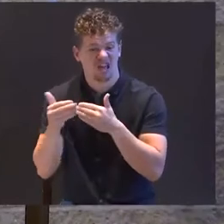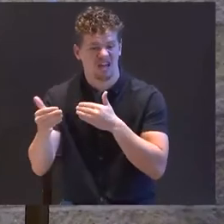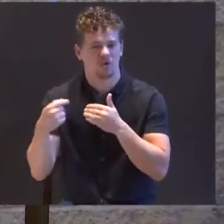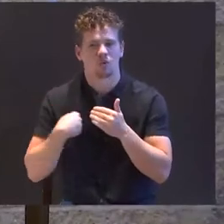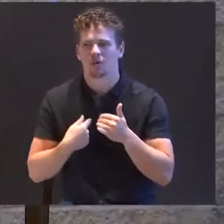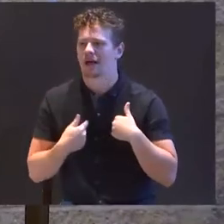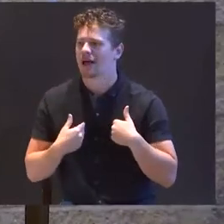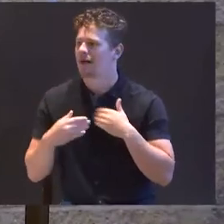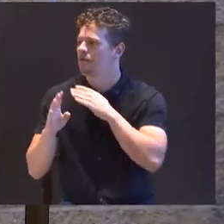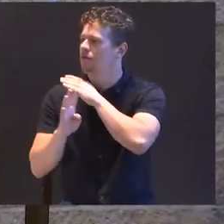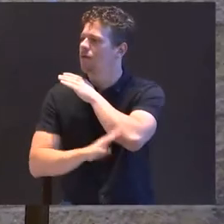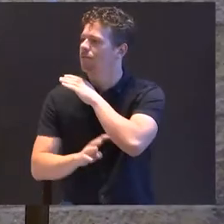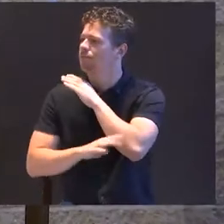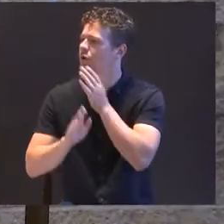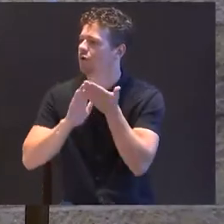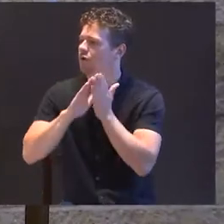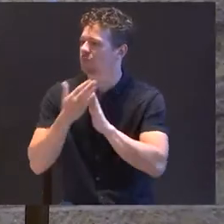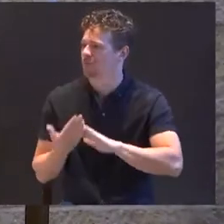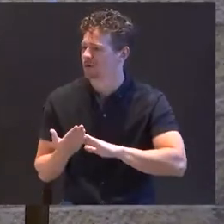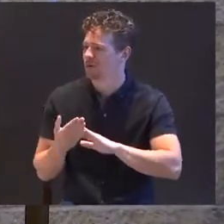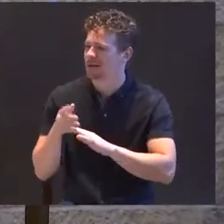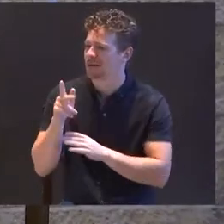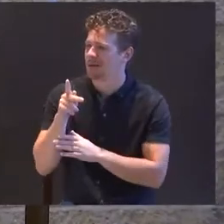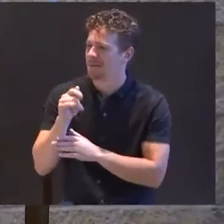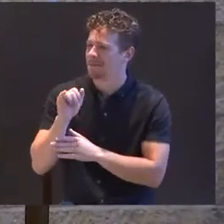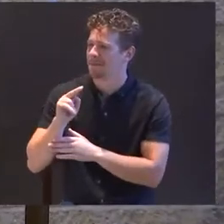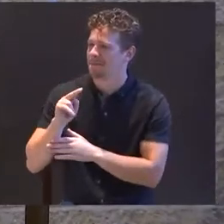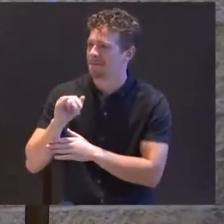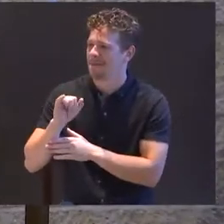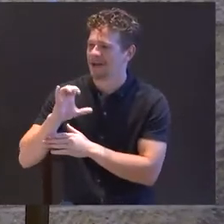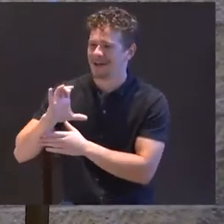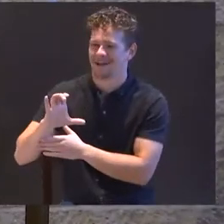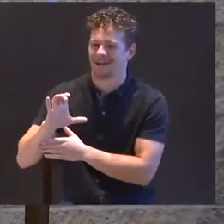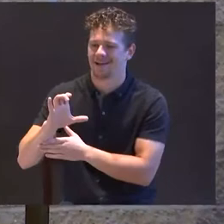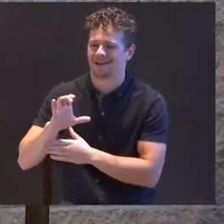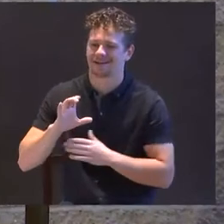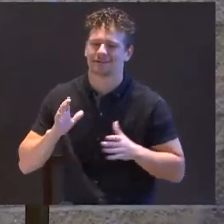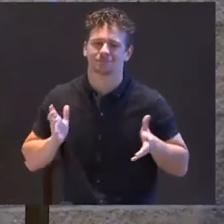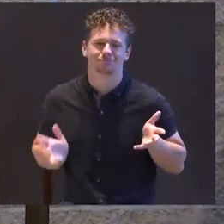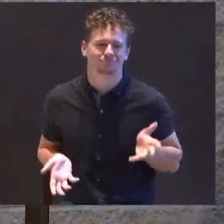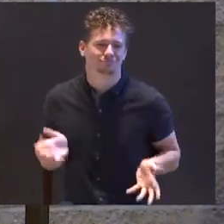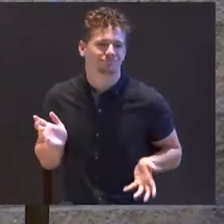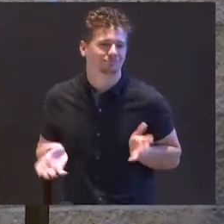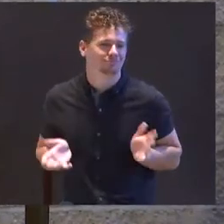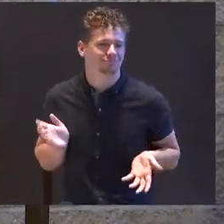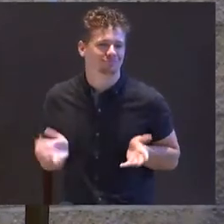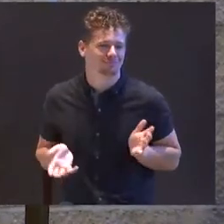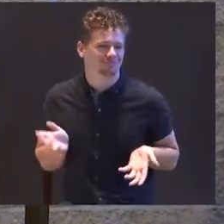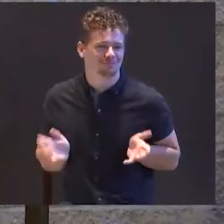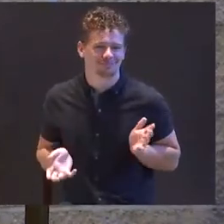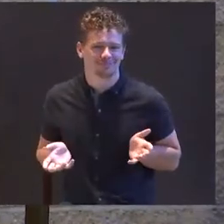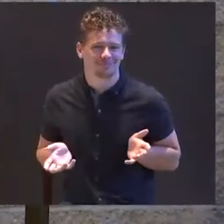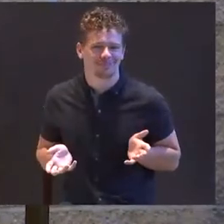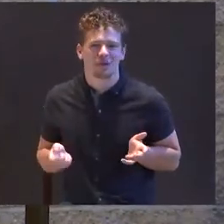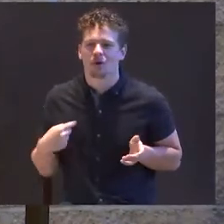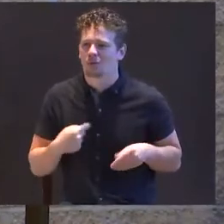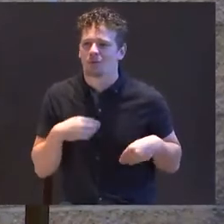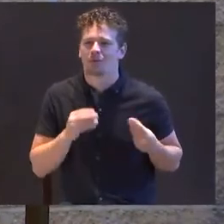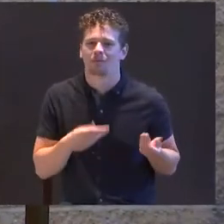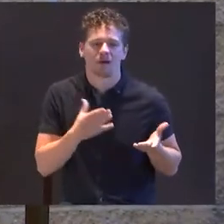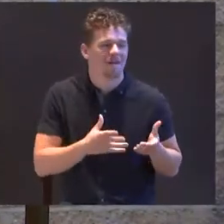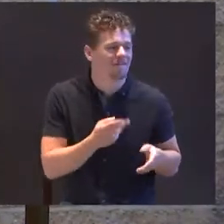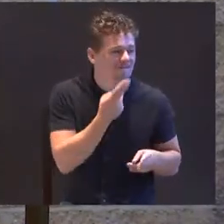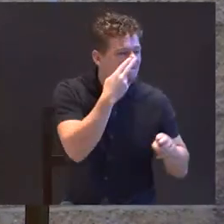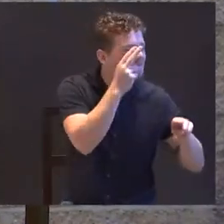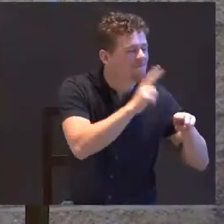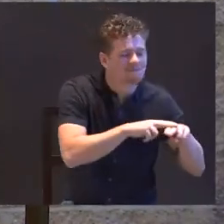Picnic. So please join us in the upper parking lot. The picnic lunch will be provided and fun and games for kids and families.